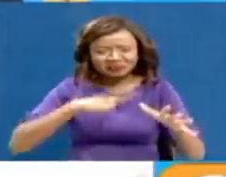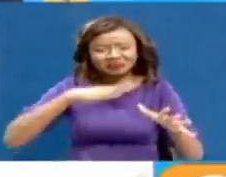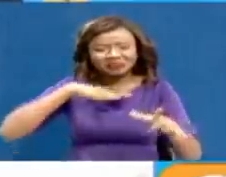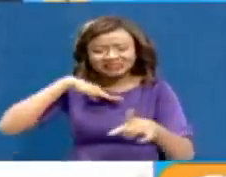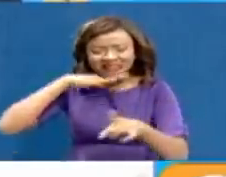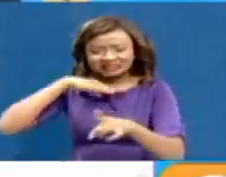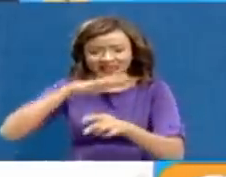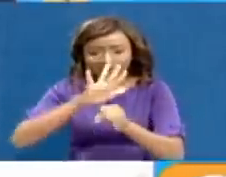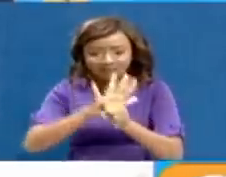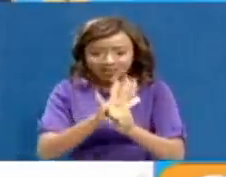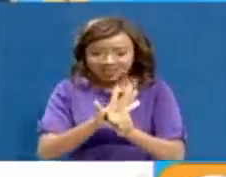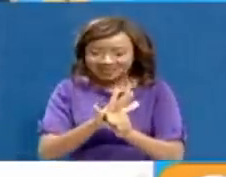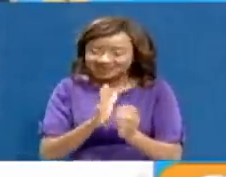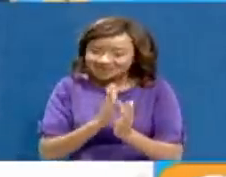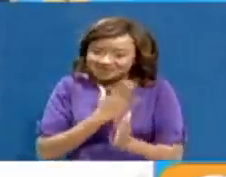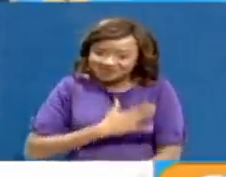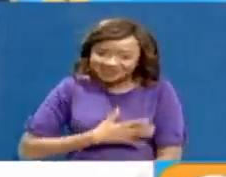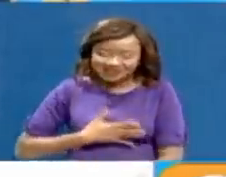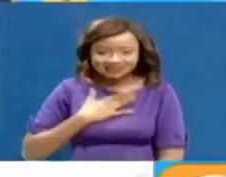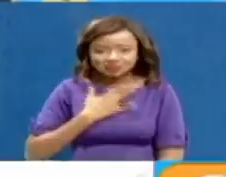I therefore want our people